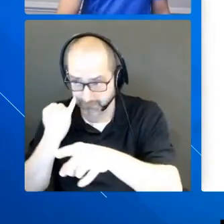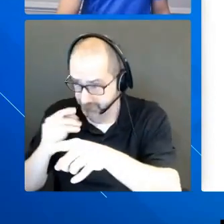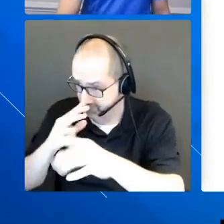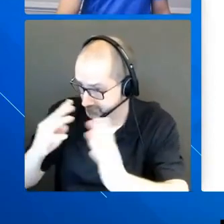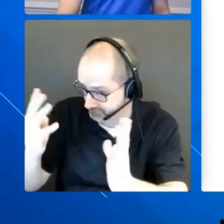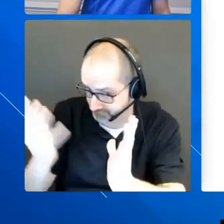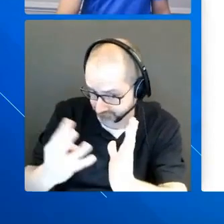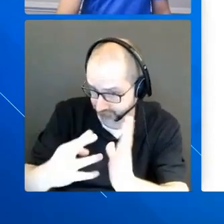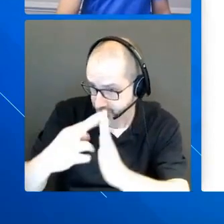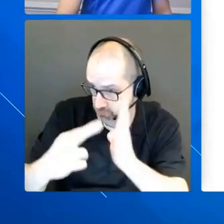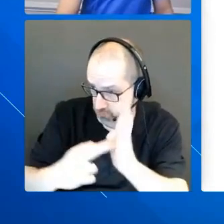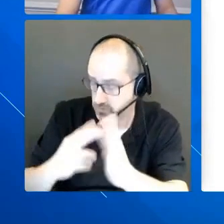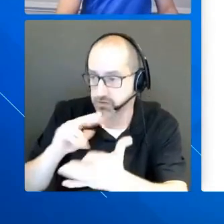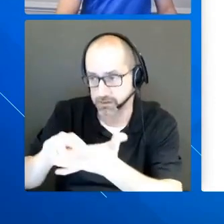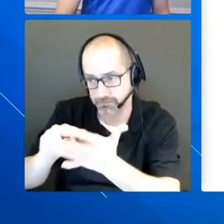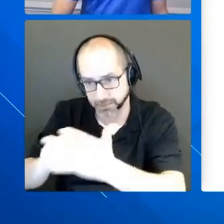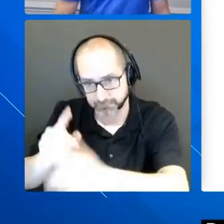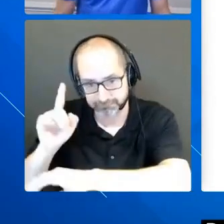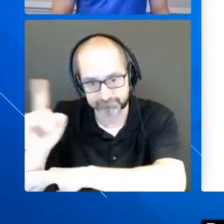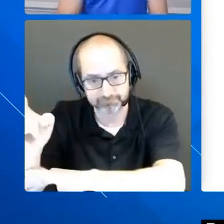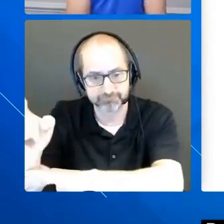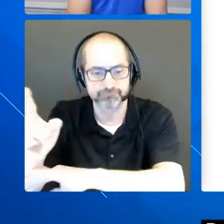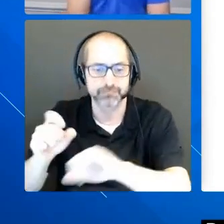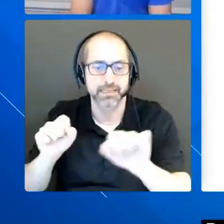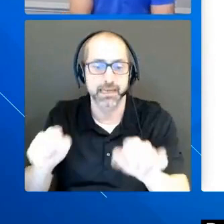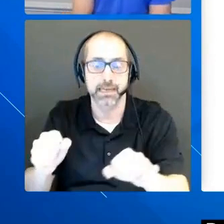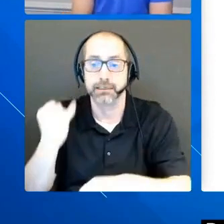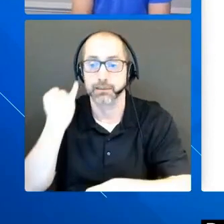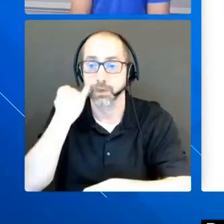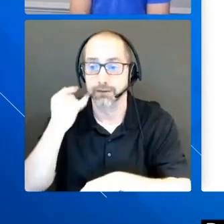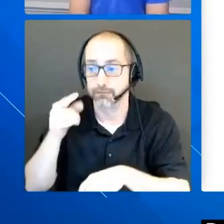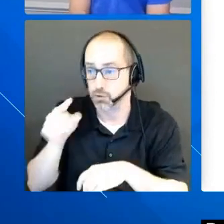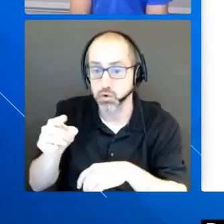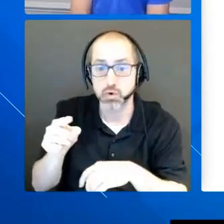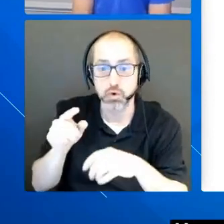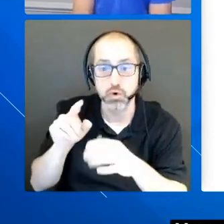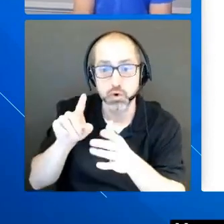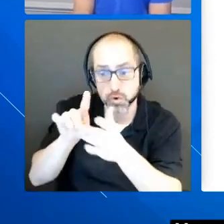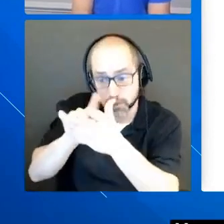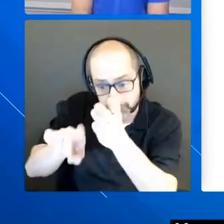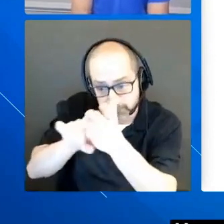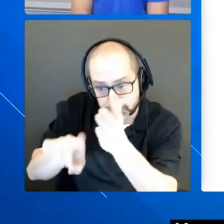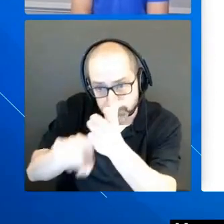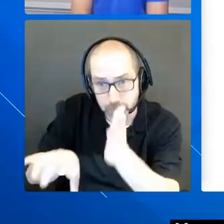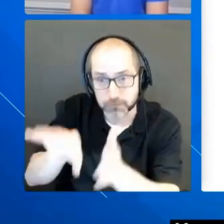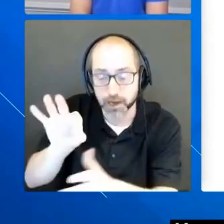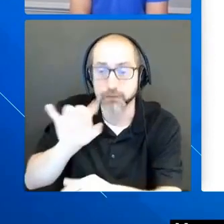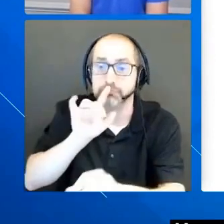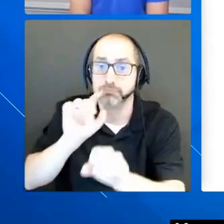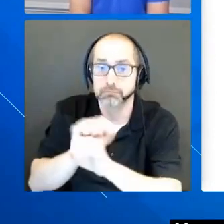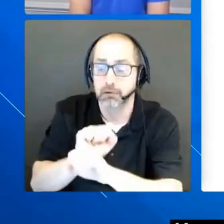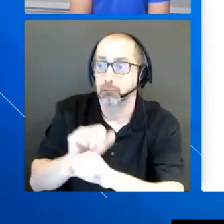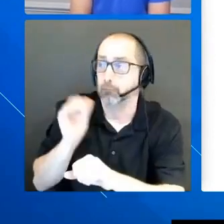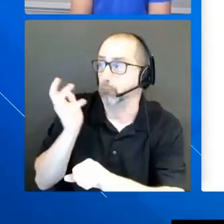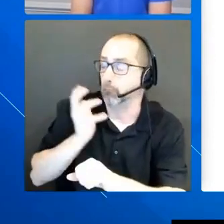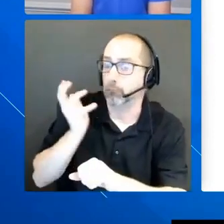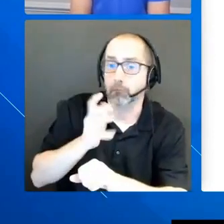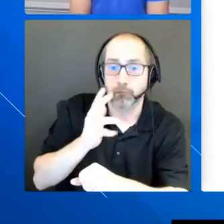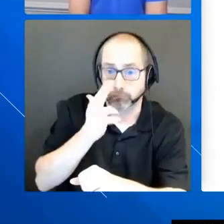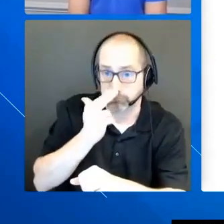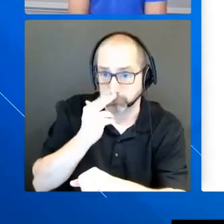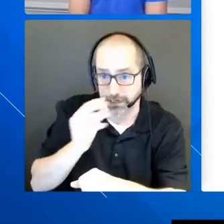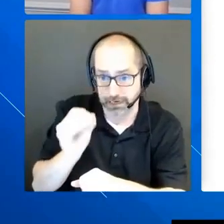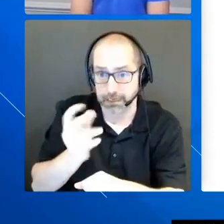activities. Do a little digging, you find out they're serious. Here are 2 examples of stories that made headlines last year, including